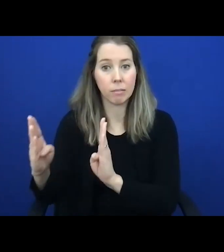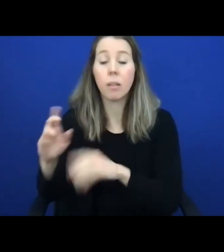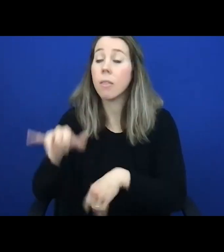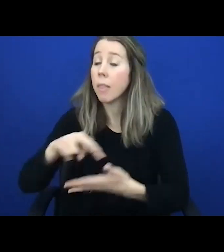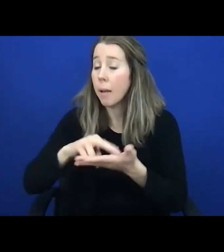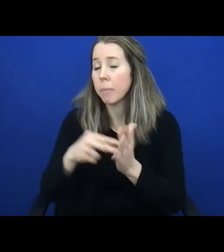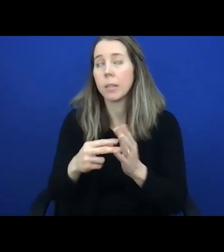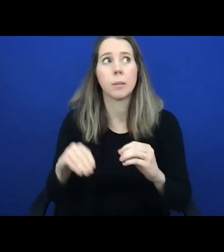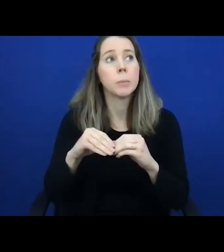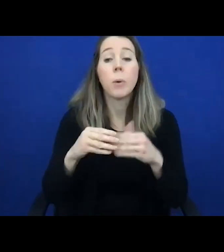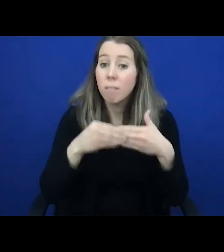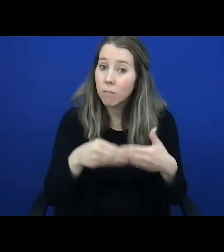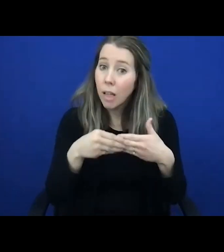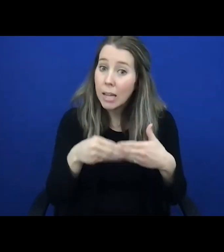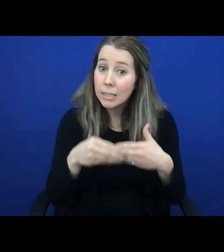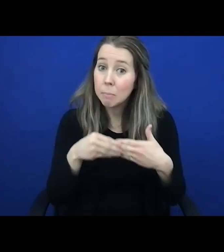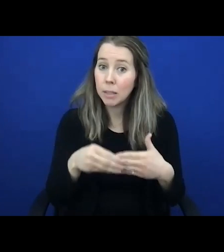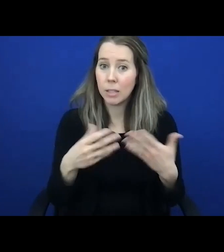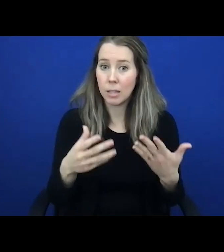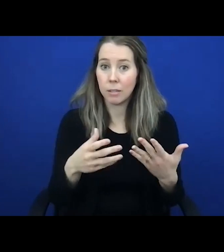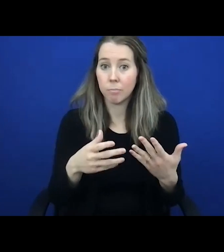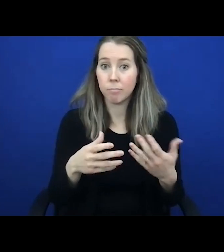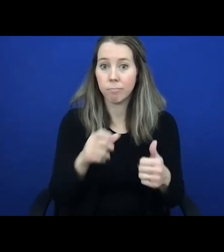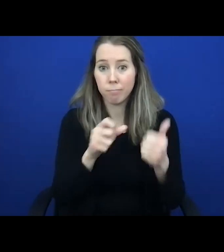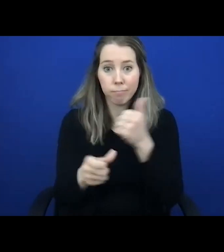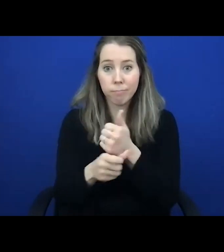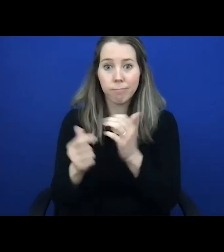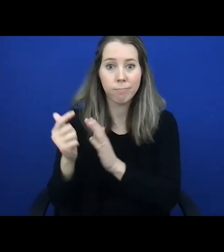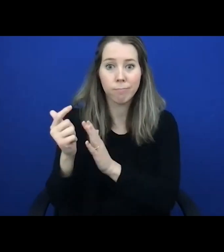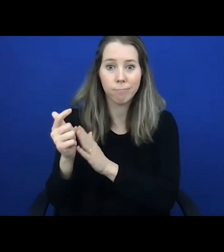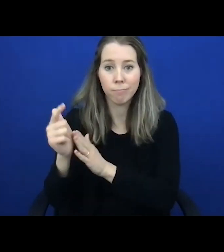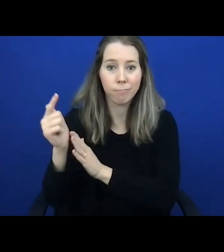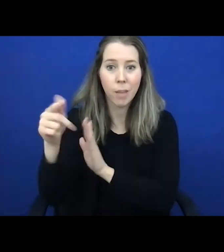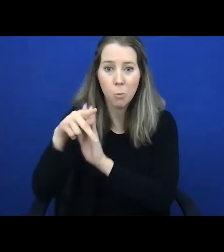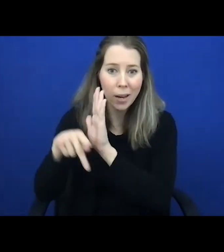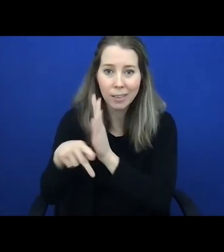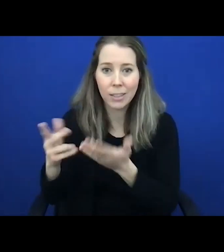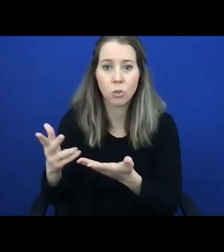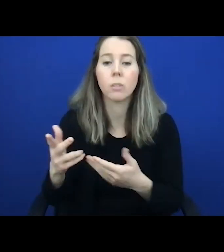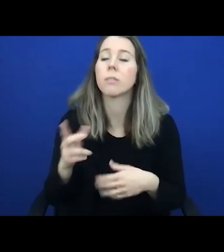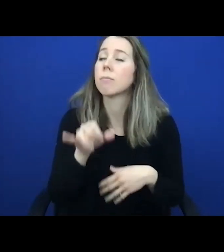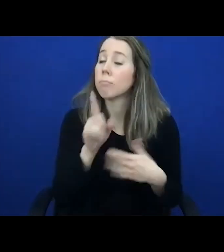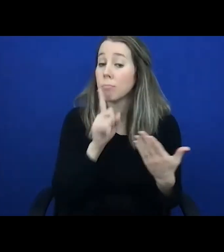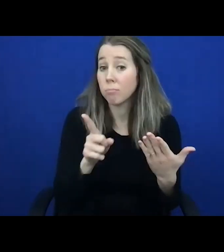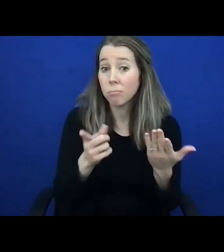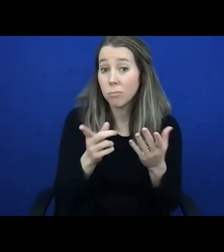flexibility as allowable under regulations right now. And that's really